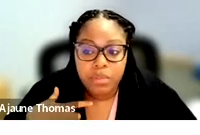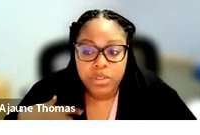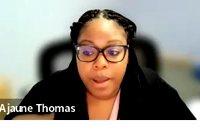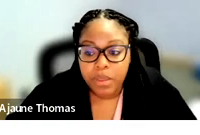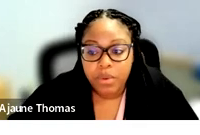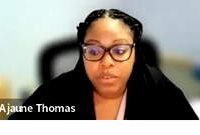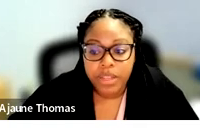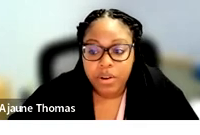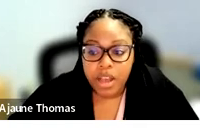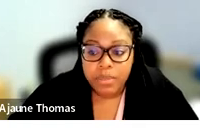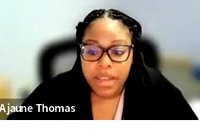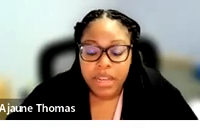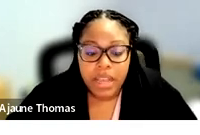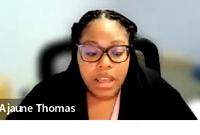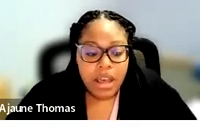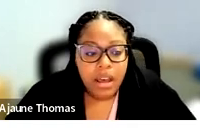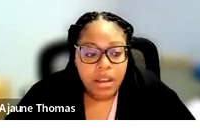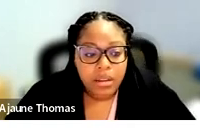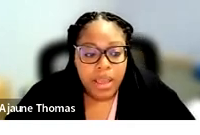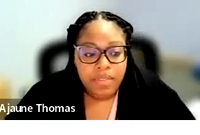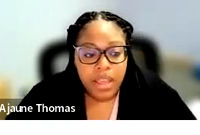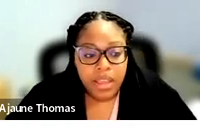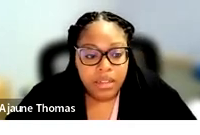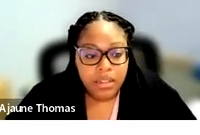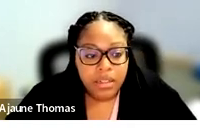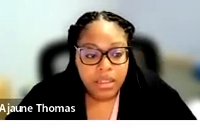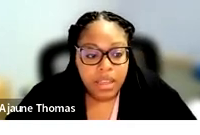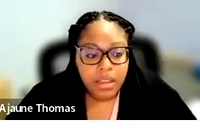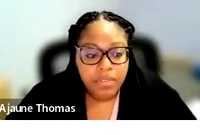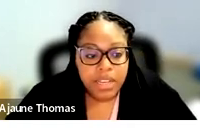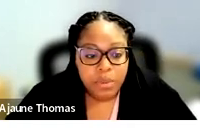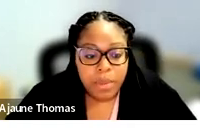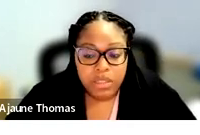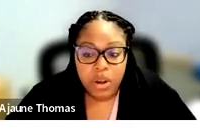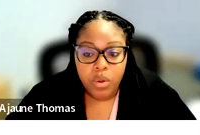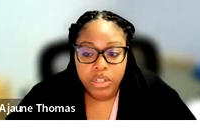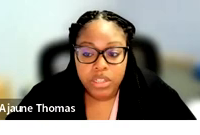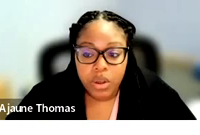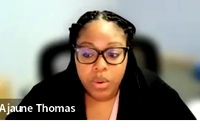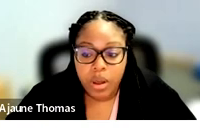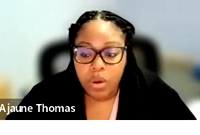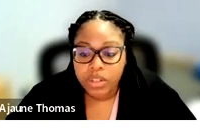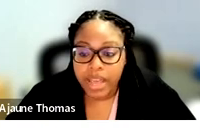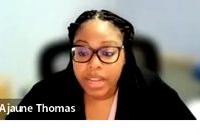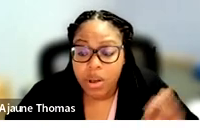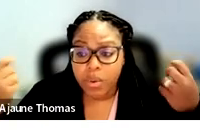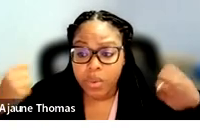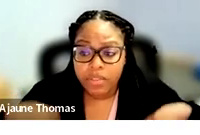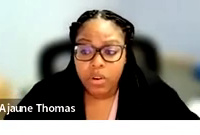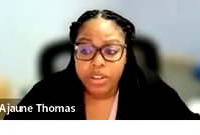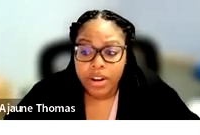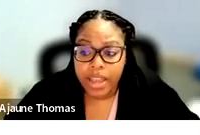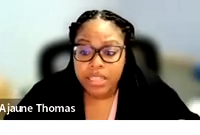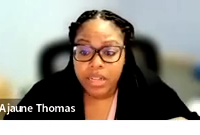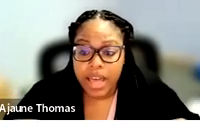can strap them over like crossbody, and then the flexible mounts and holders. So a holder that can go